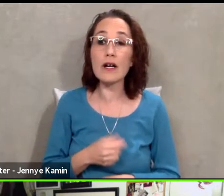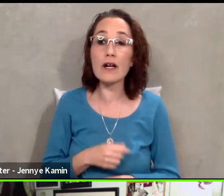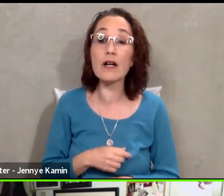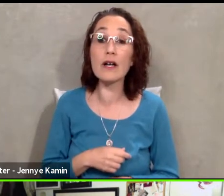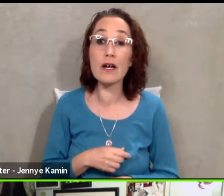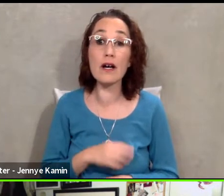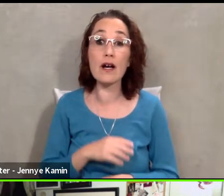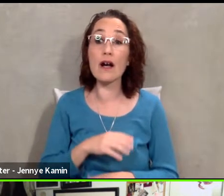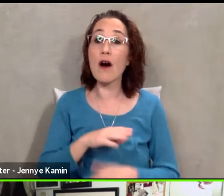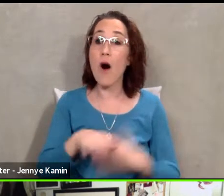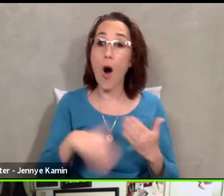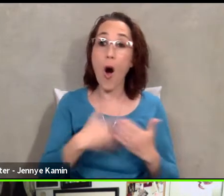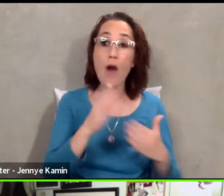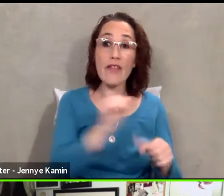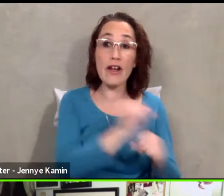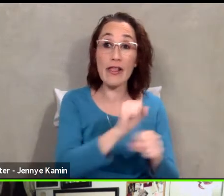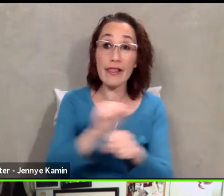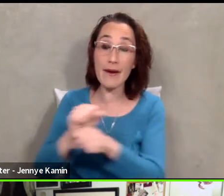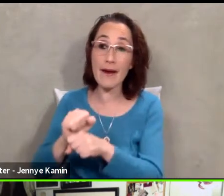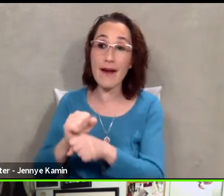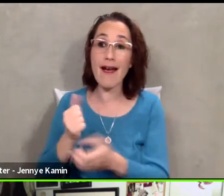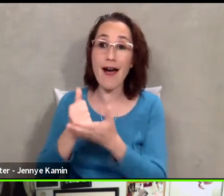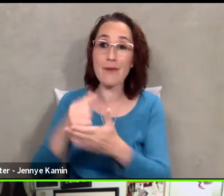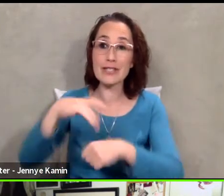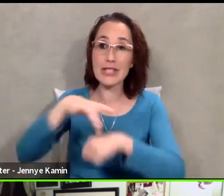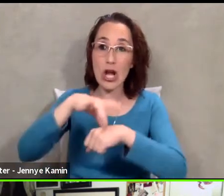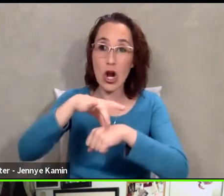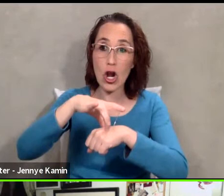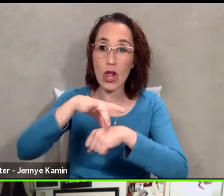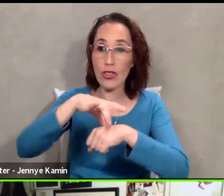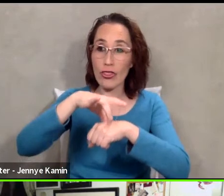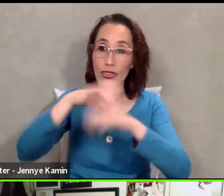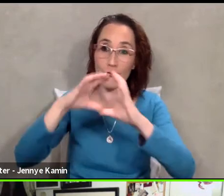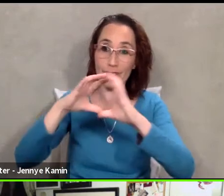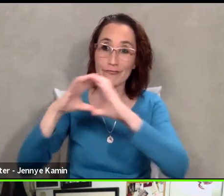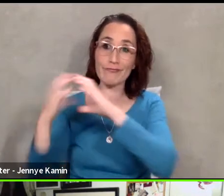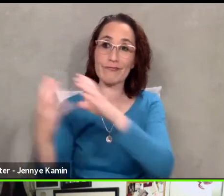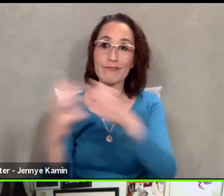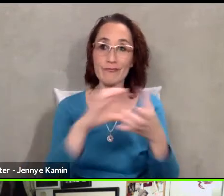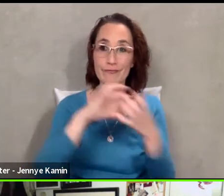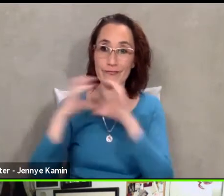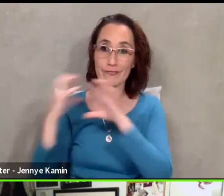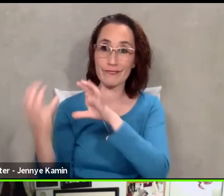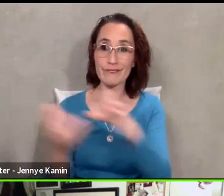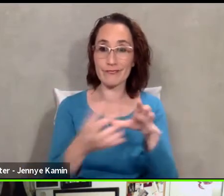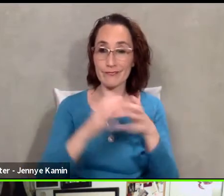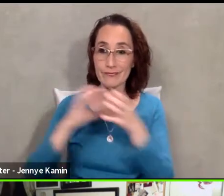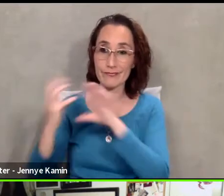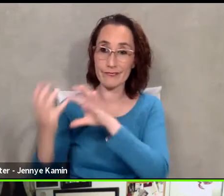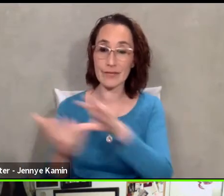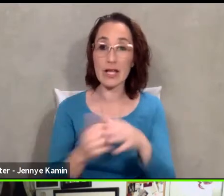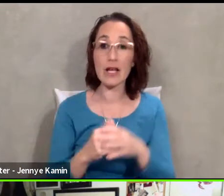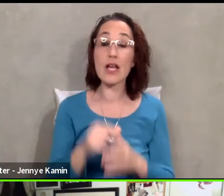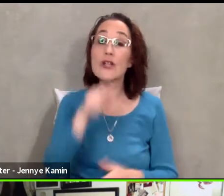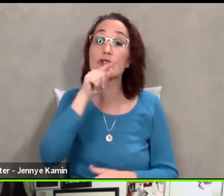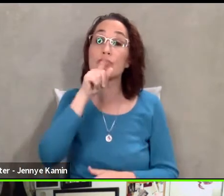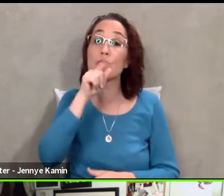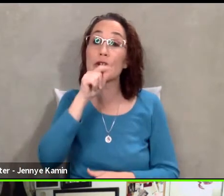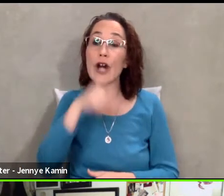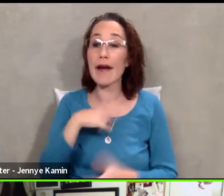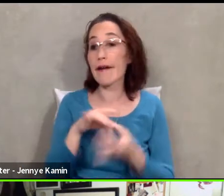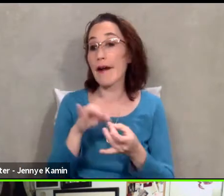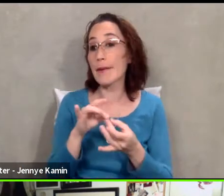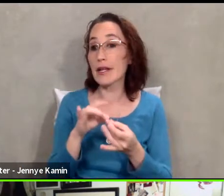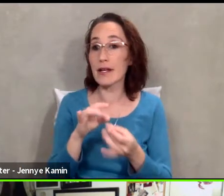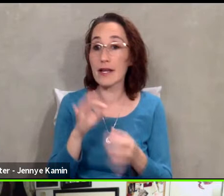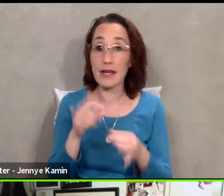whose labor keeps the earth running. And I went on Twitter and I was like, yo, if you, you know,